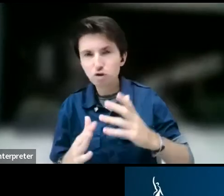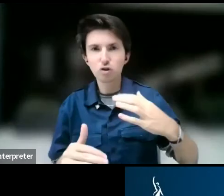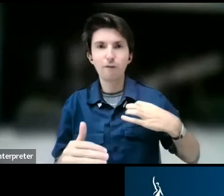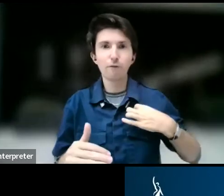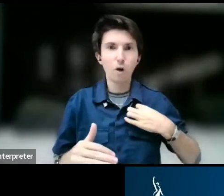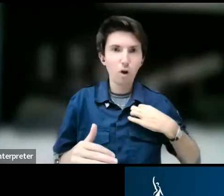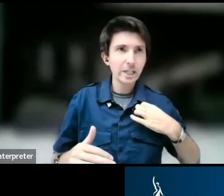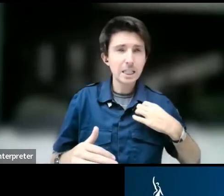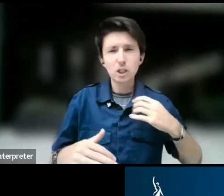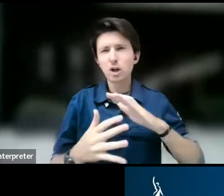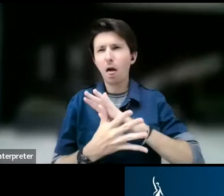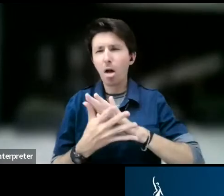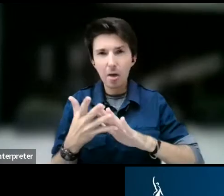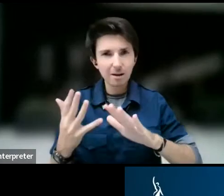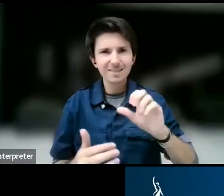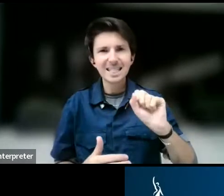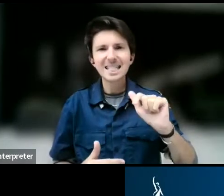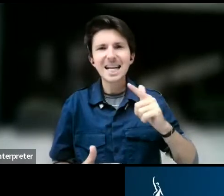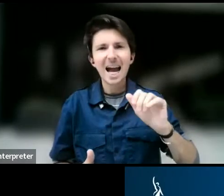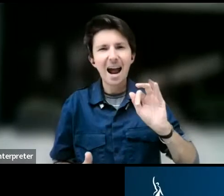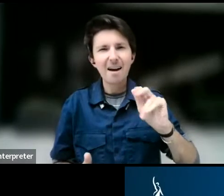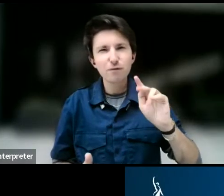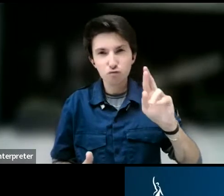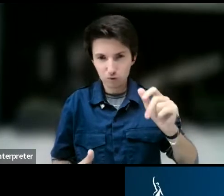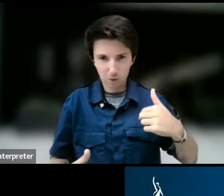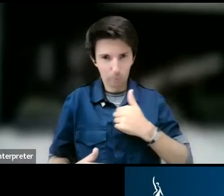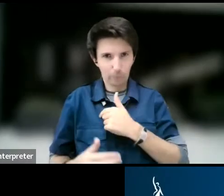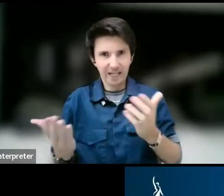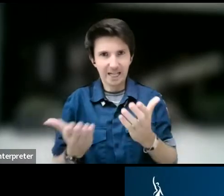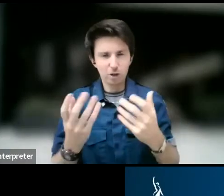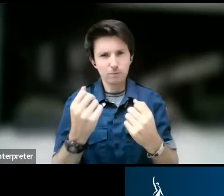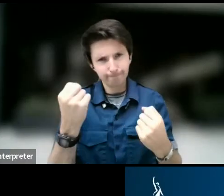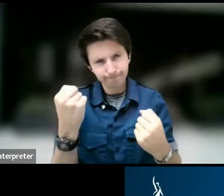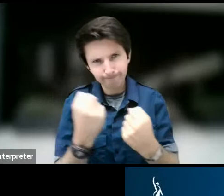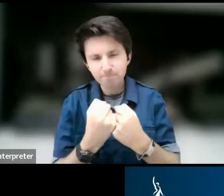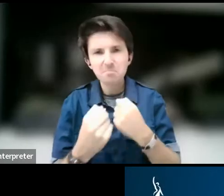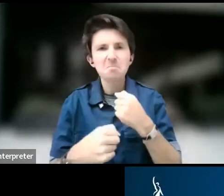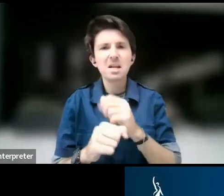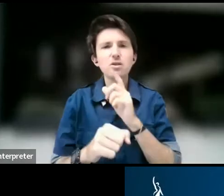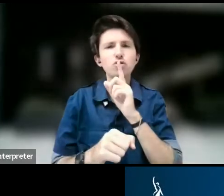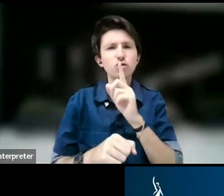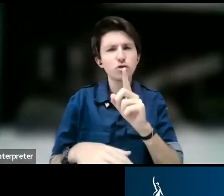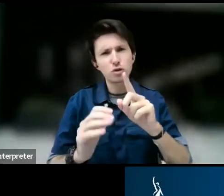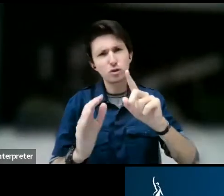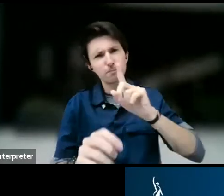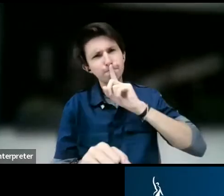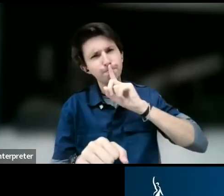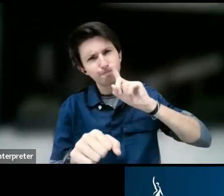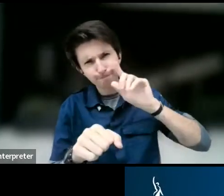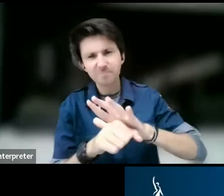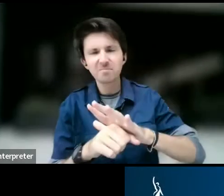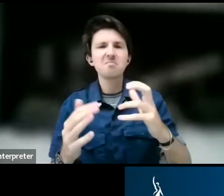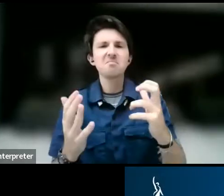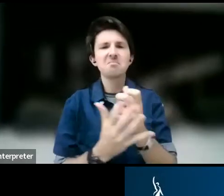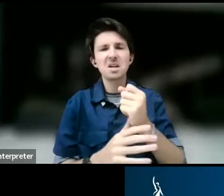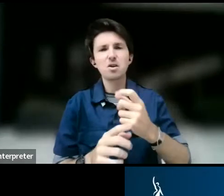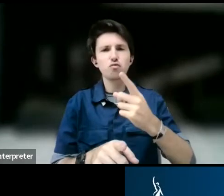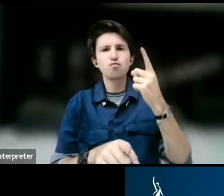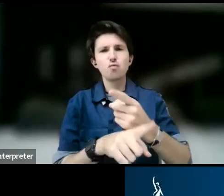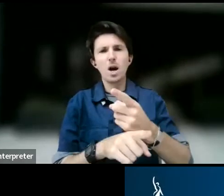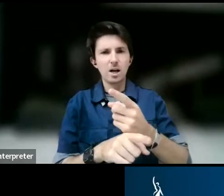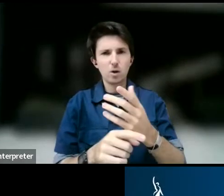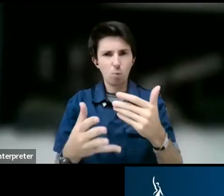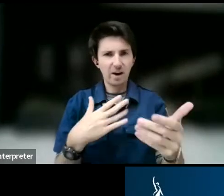contracts to make sure you get what you deserve and to be paid for this extra effort that goes into it. So make sure that you're getting that